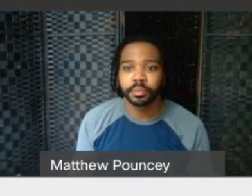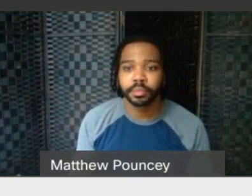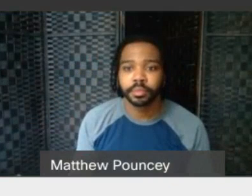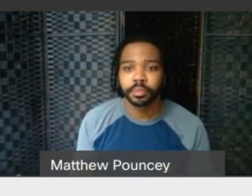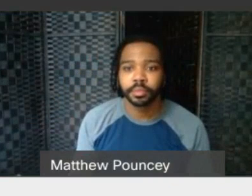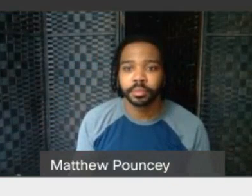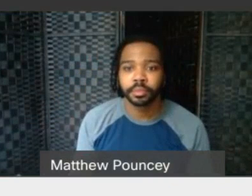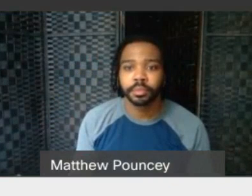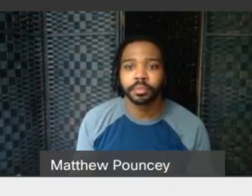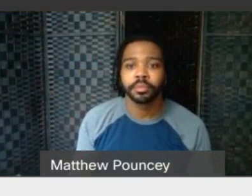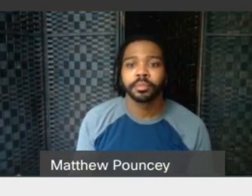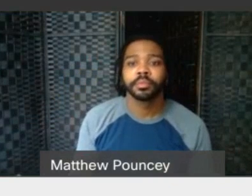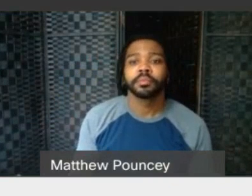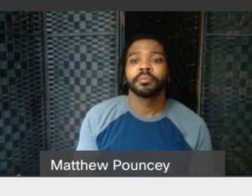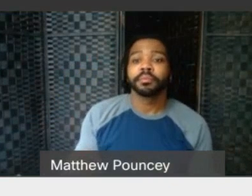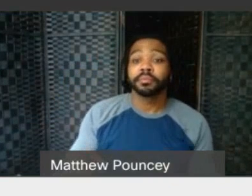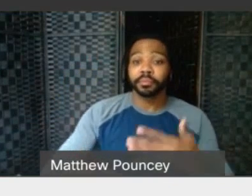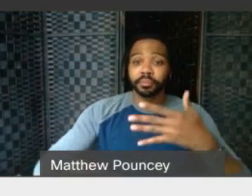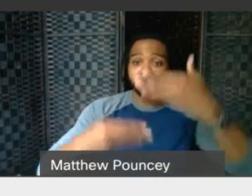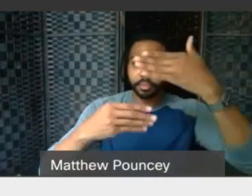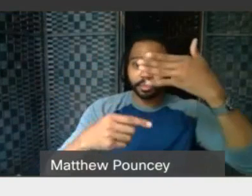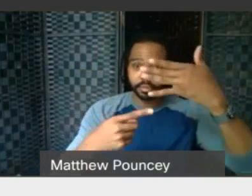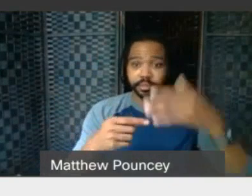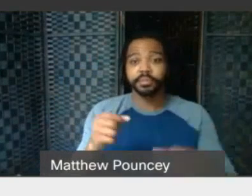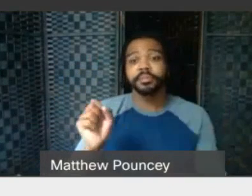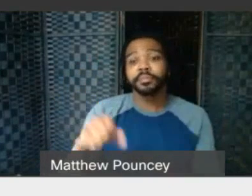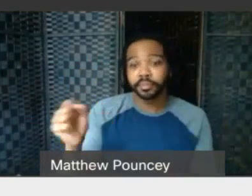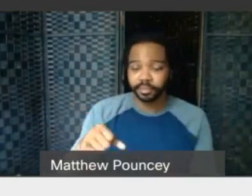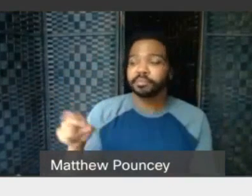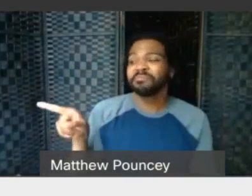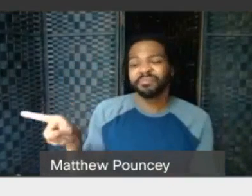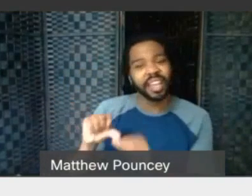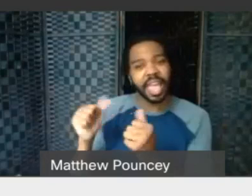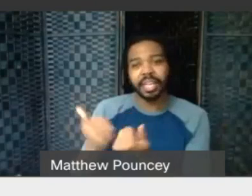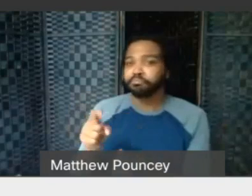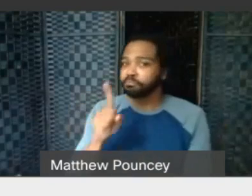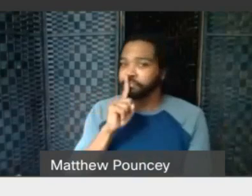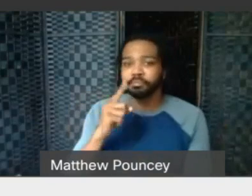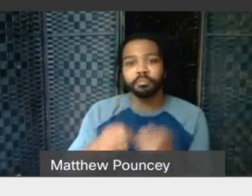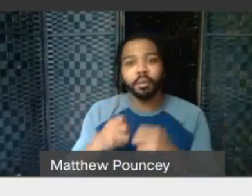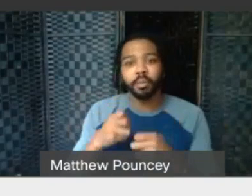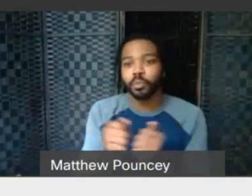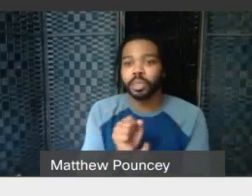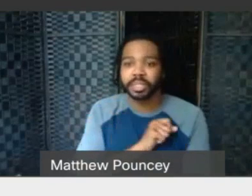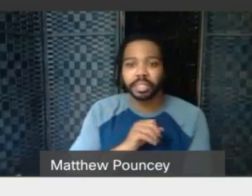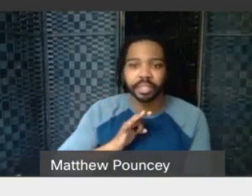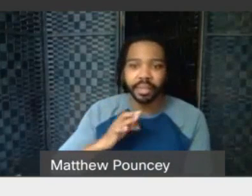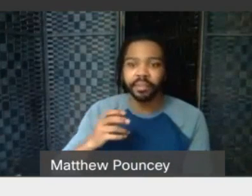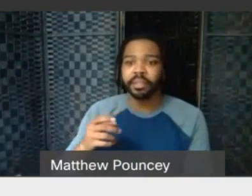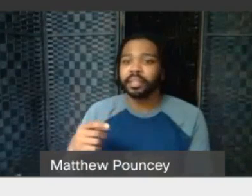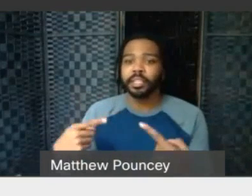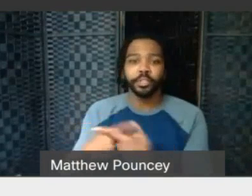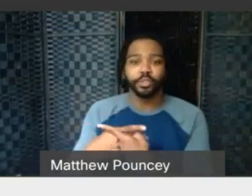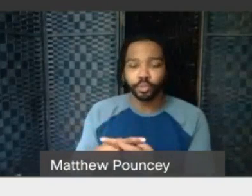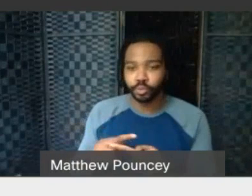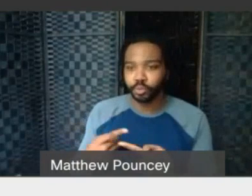Yeah, and just confirming from that agency, they did not have staffing issues. They made a cultural shift as an agency and